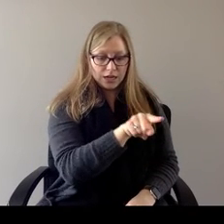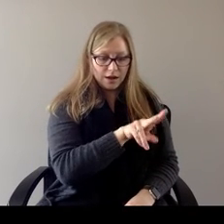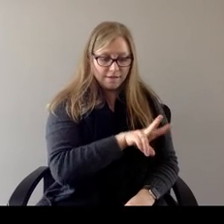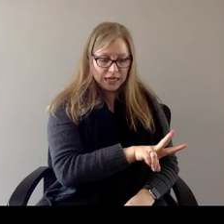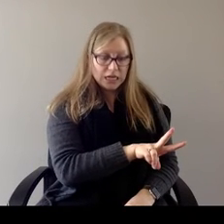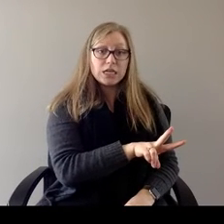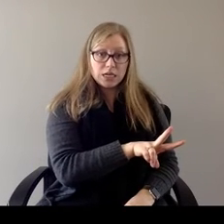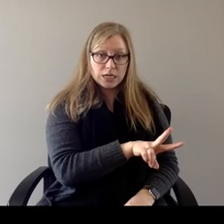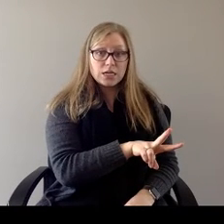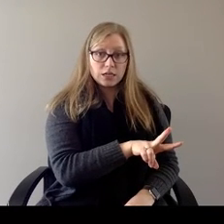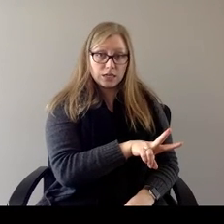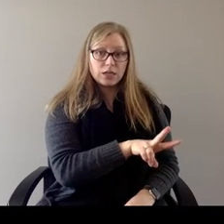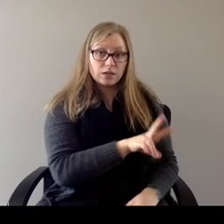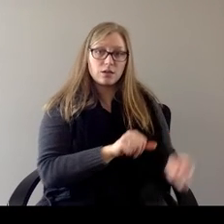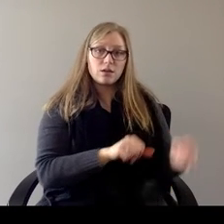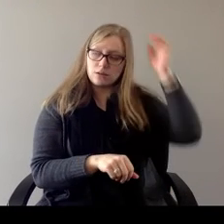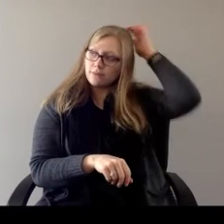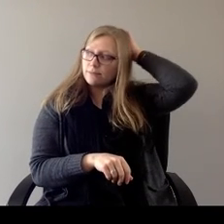So